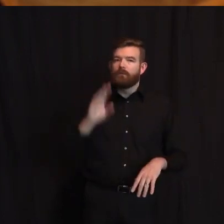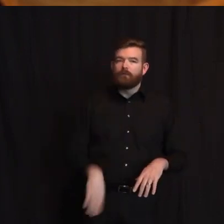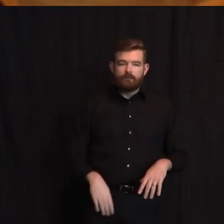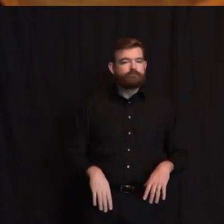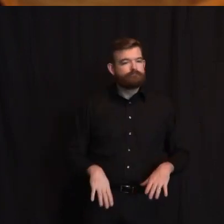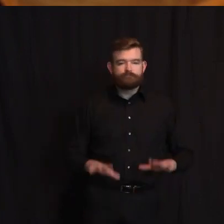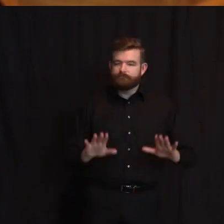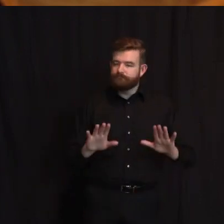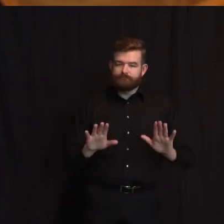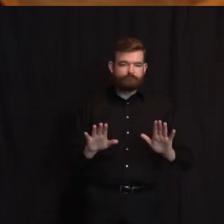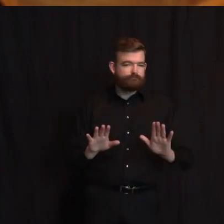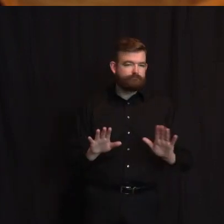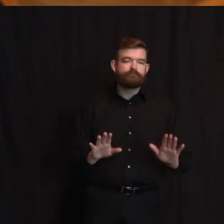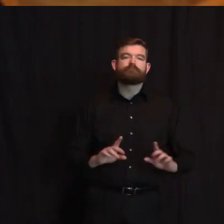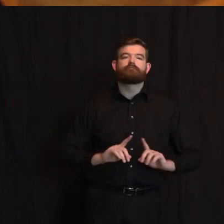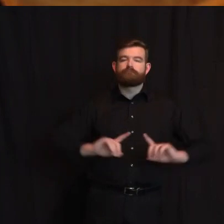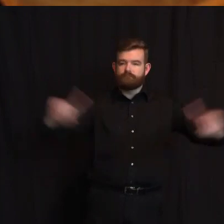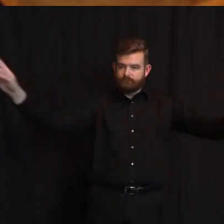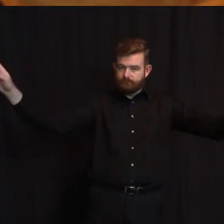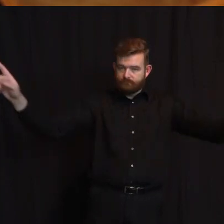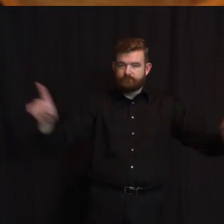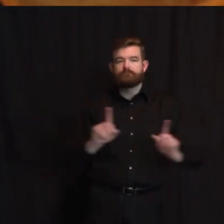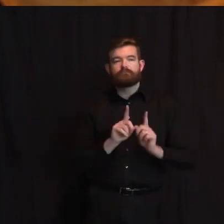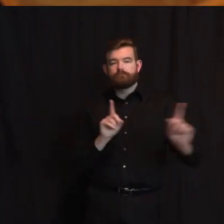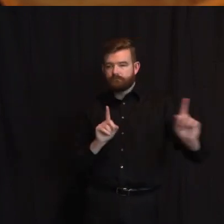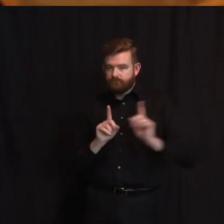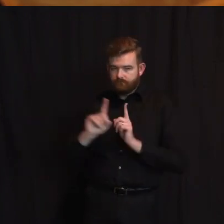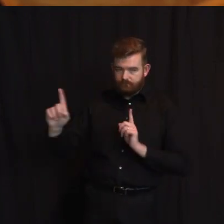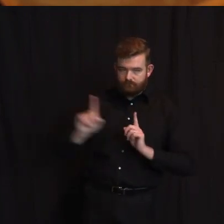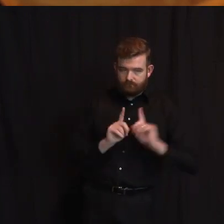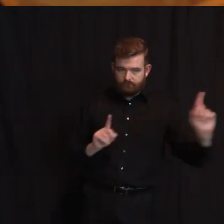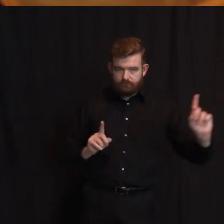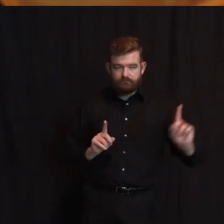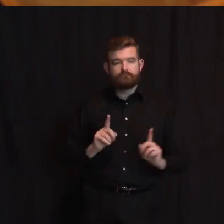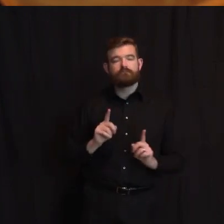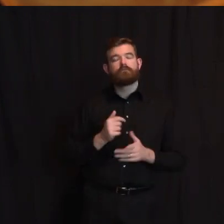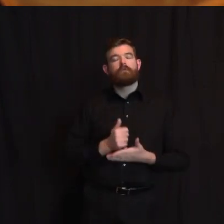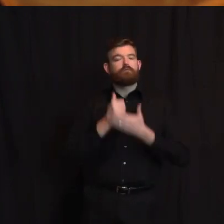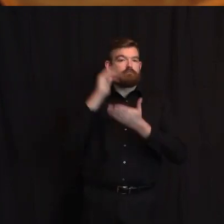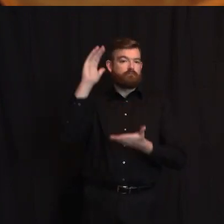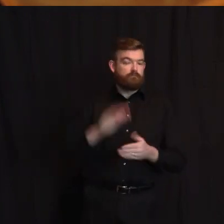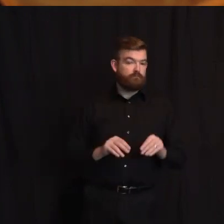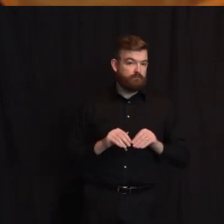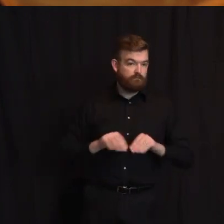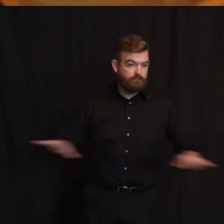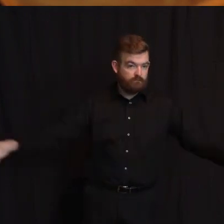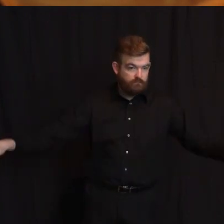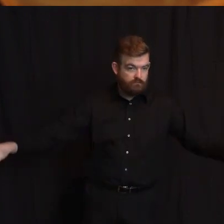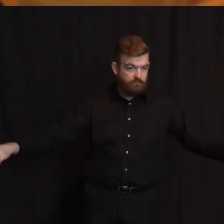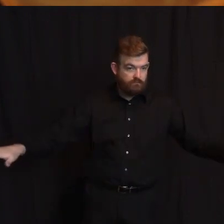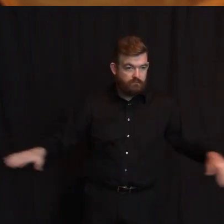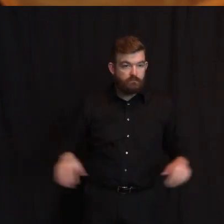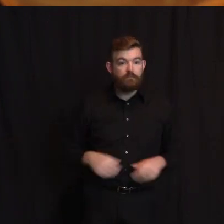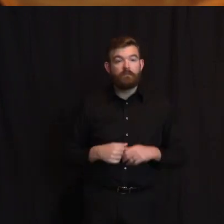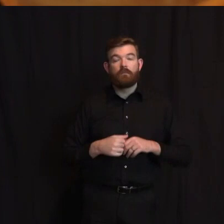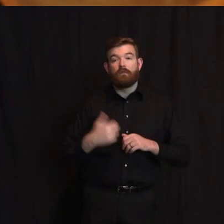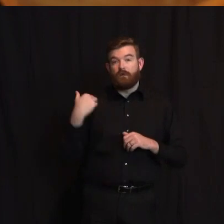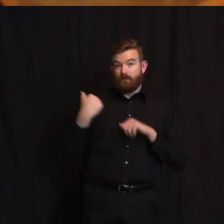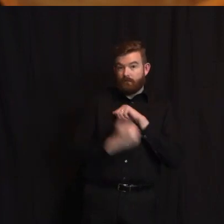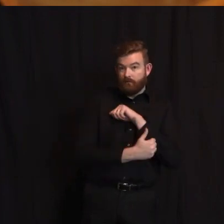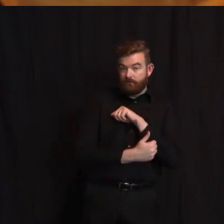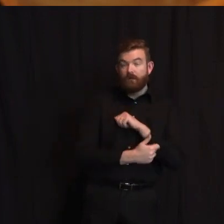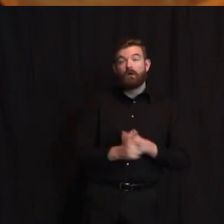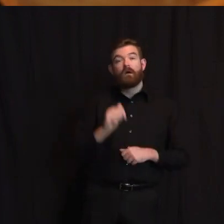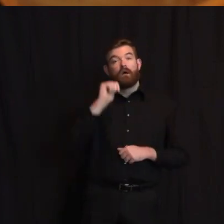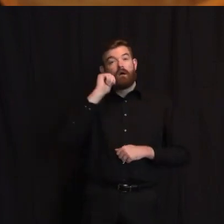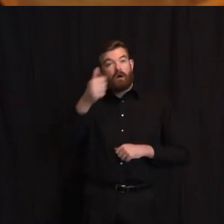effort to slow the spread of COVID-19. As we observe Passover this week and celebrate Easter tomorrow, we